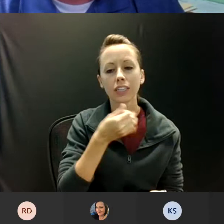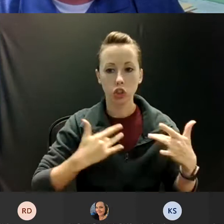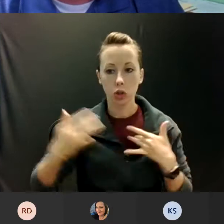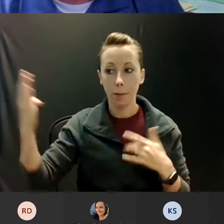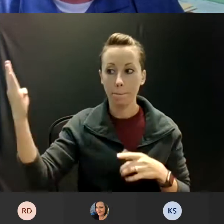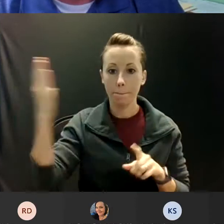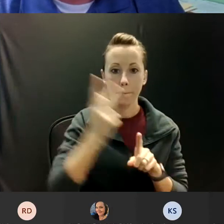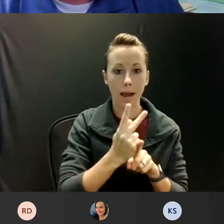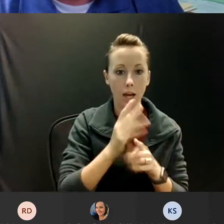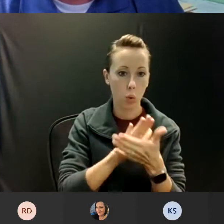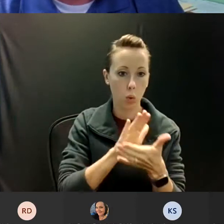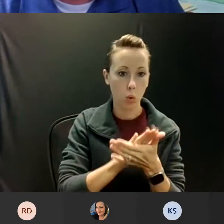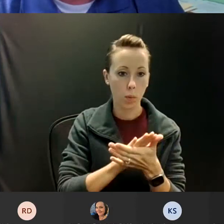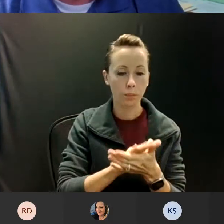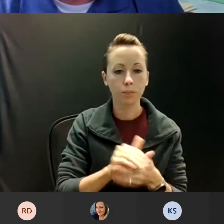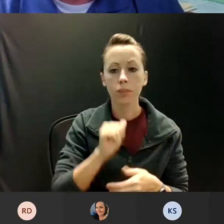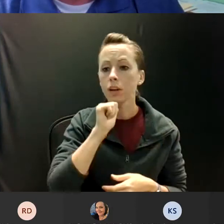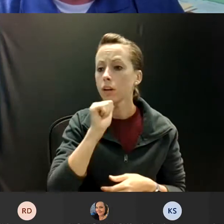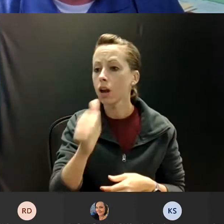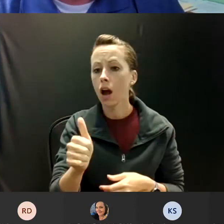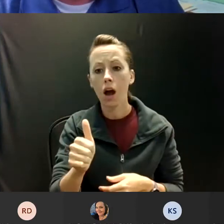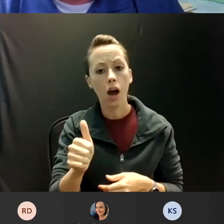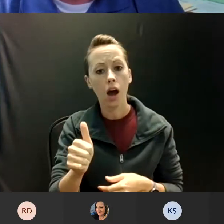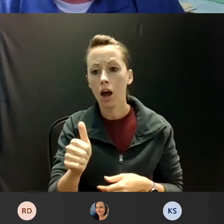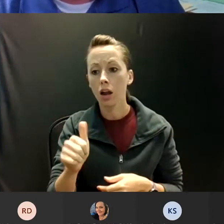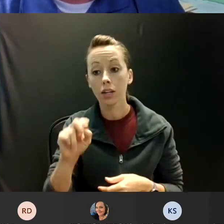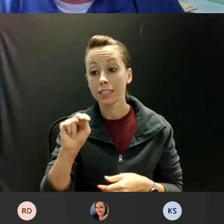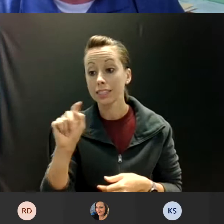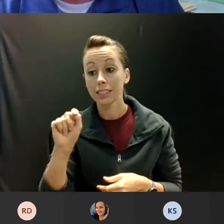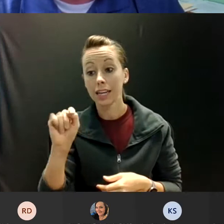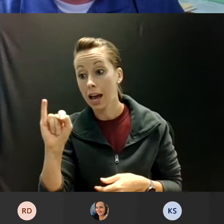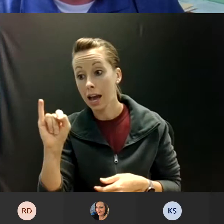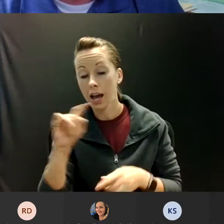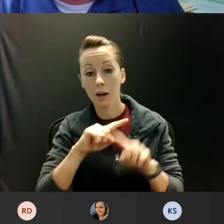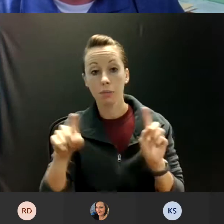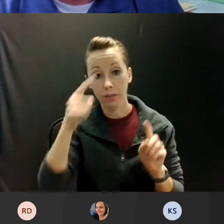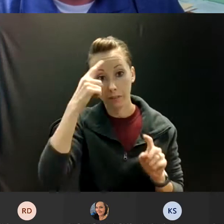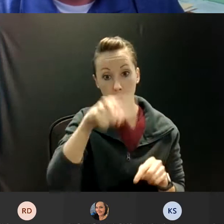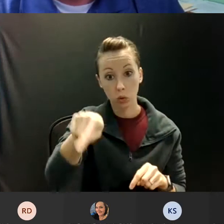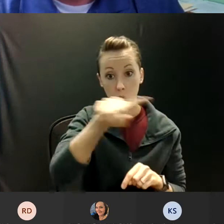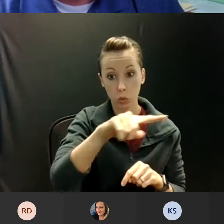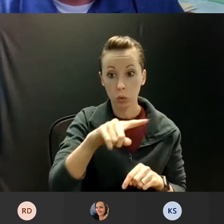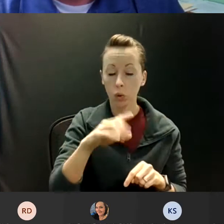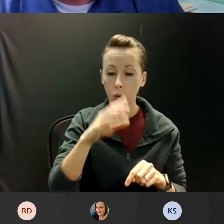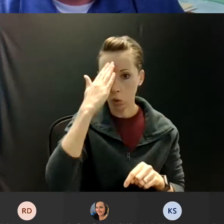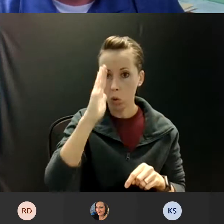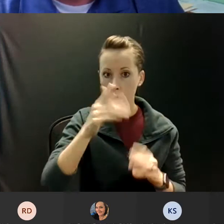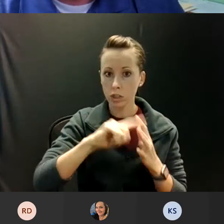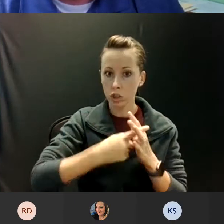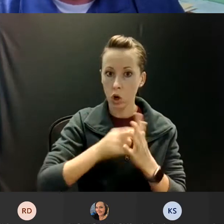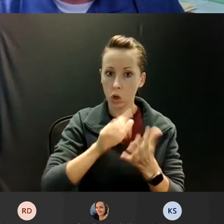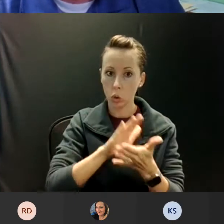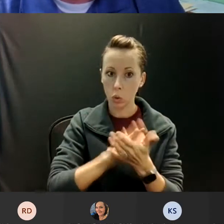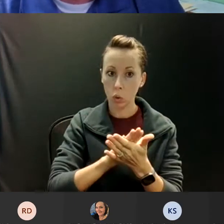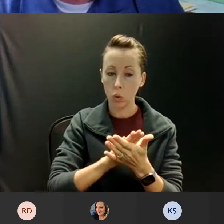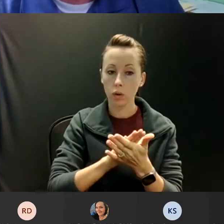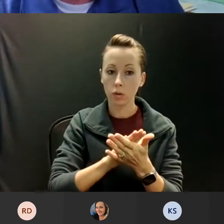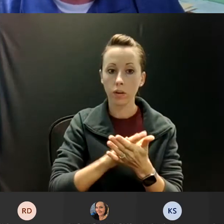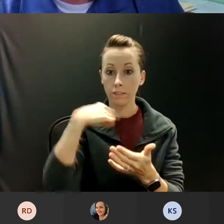to school, not so much in the realm of NTI, but for those of you that you know that are starting school face-to-face, if